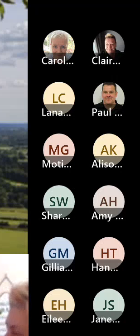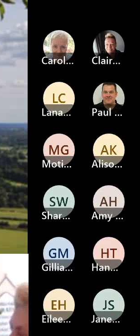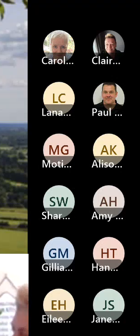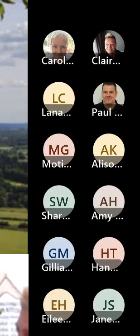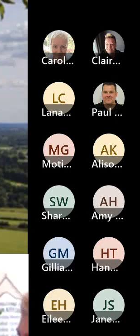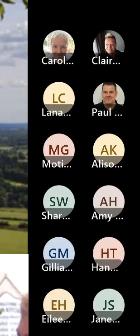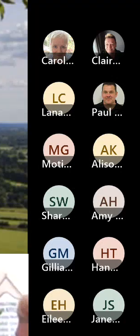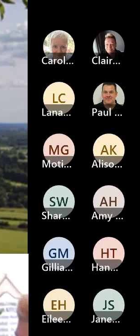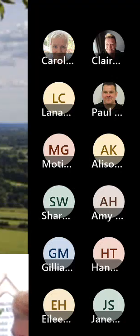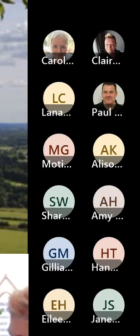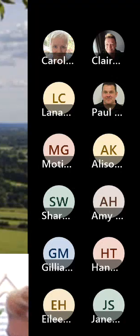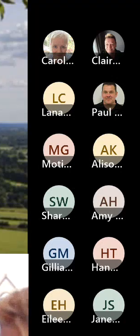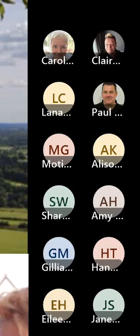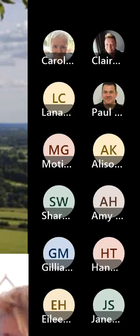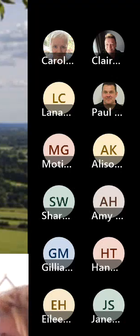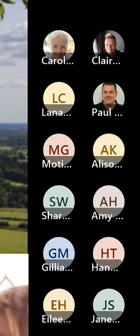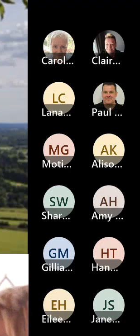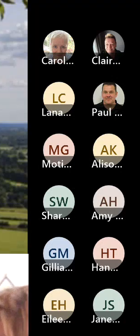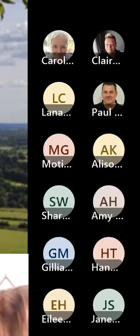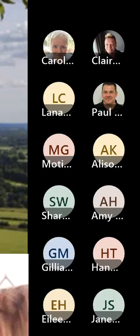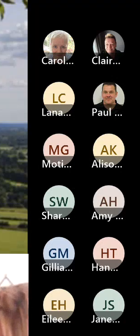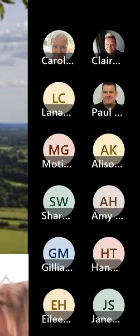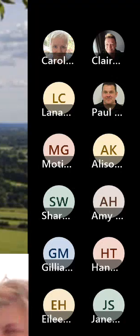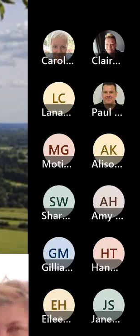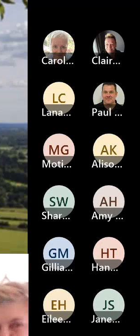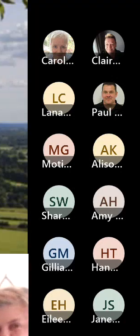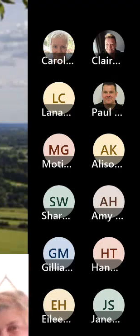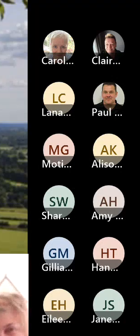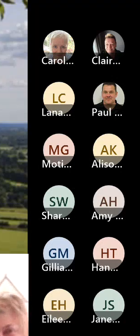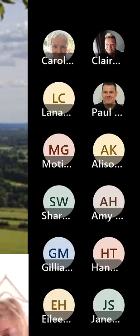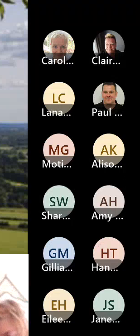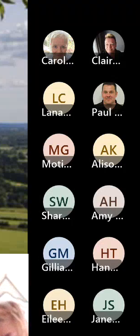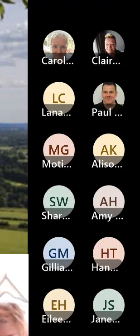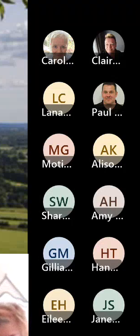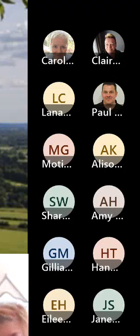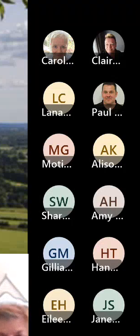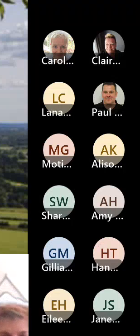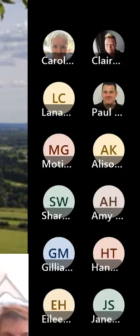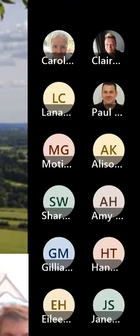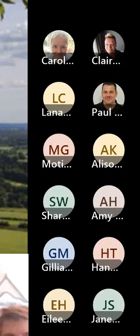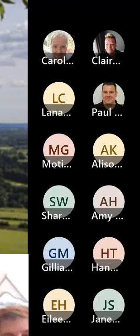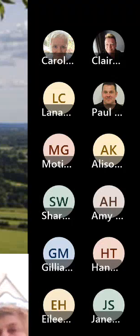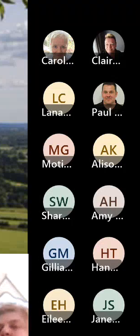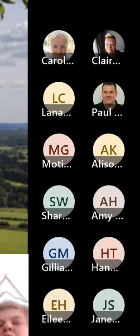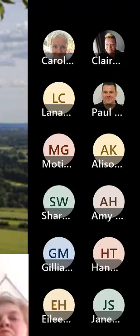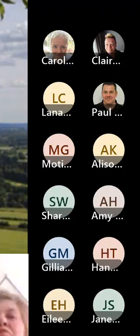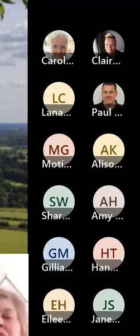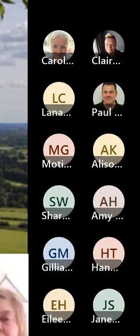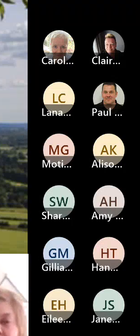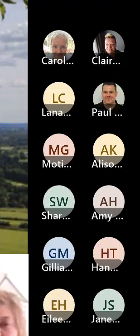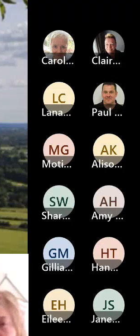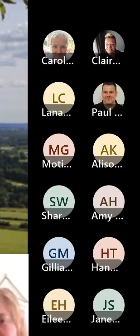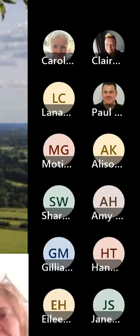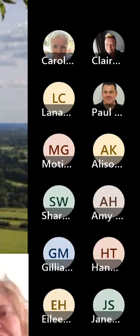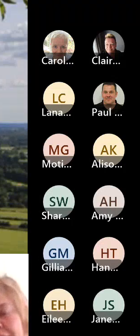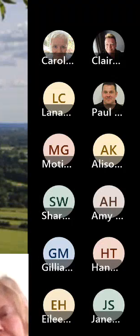there's a couple of good documents out there that will give you additional guidance information about that. But thank you very much for listening to me.